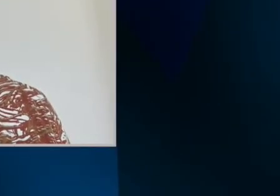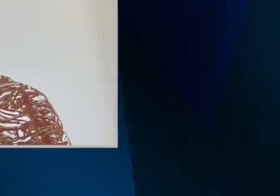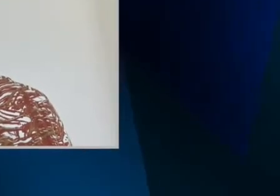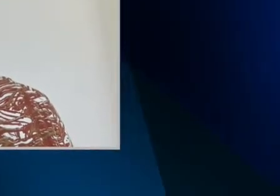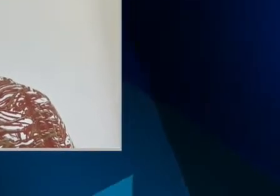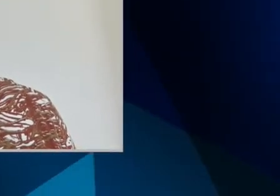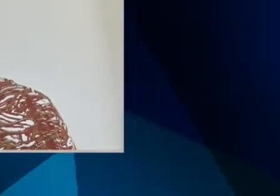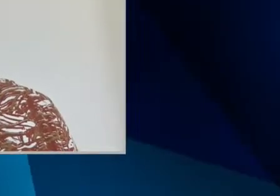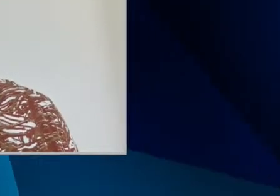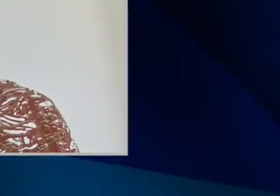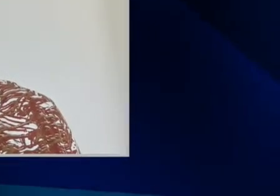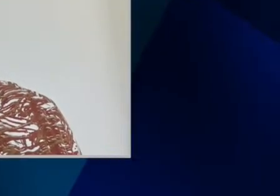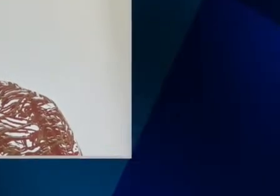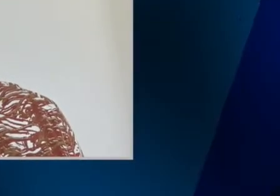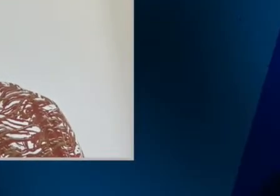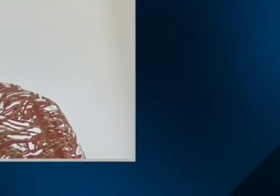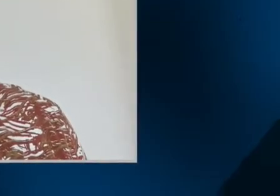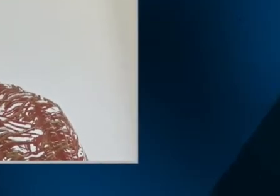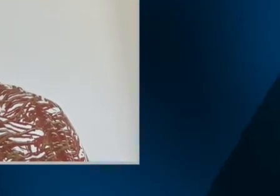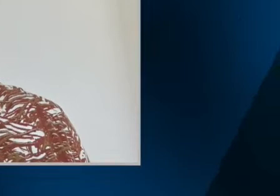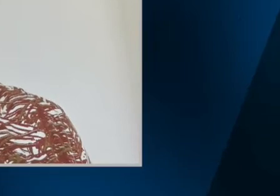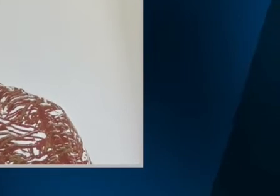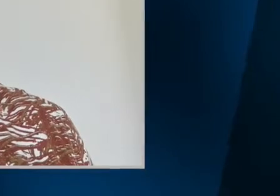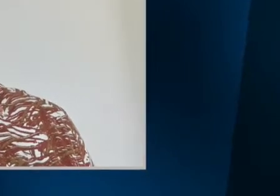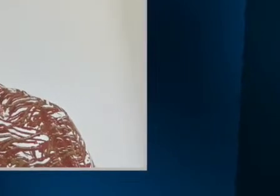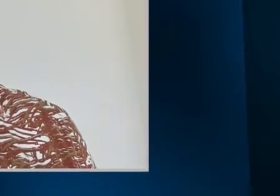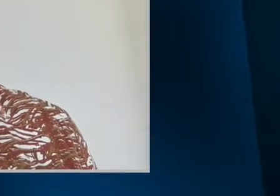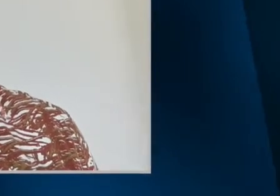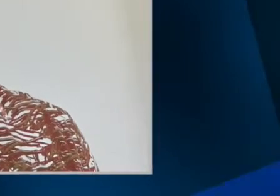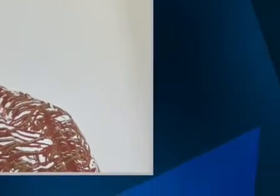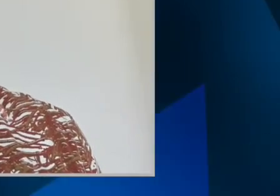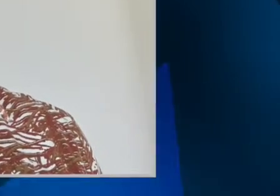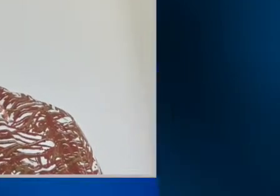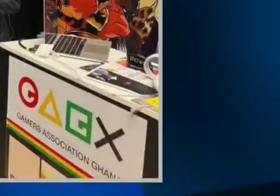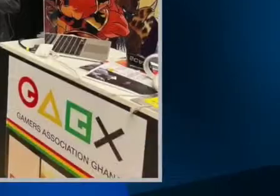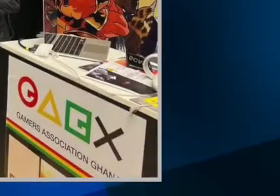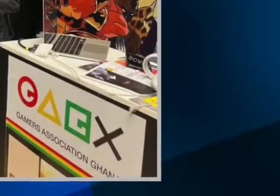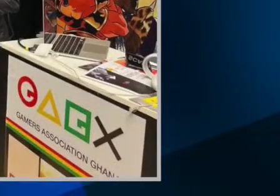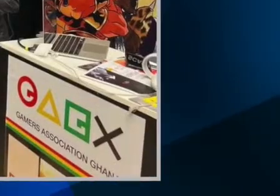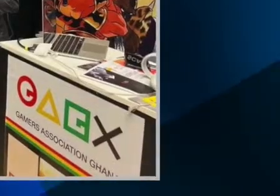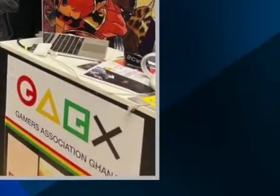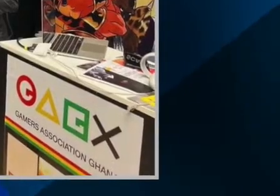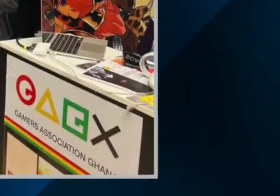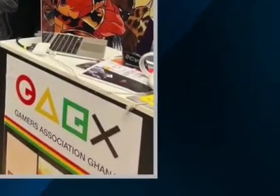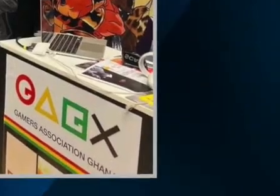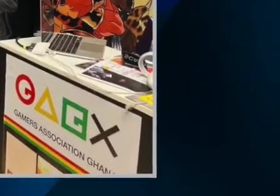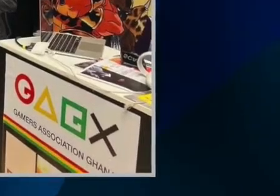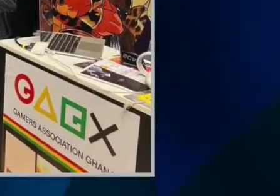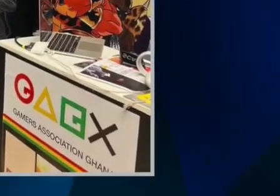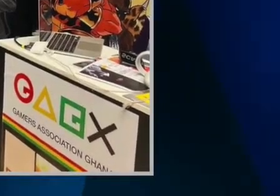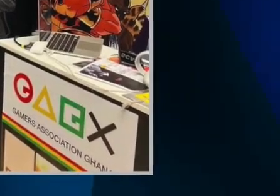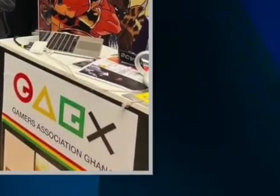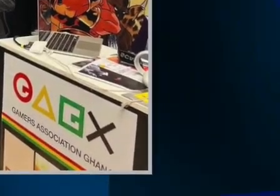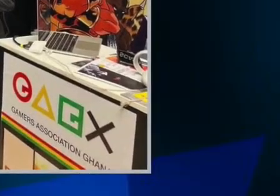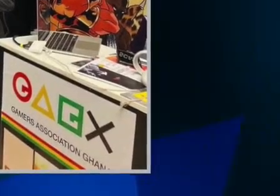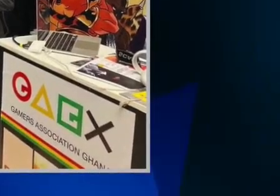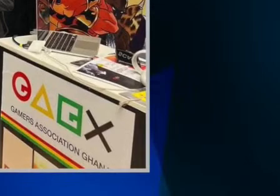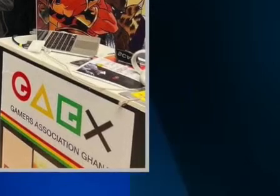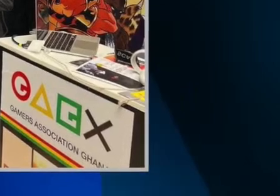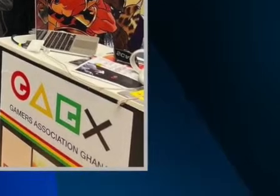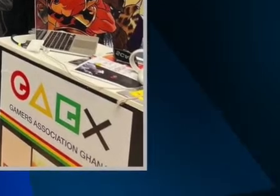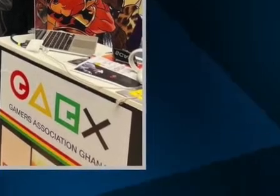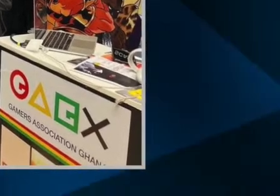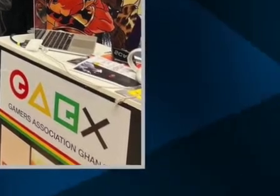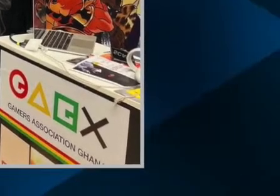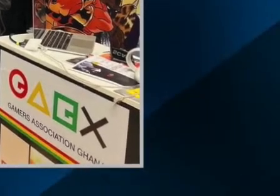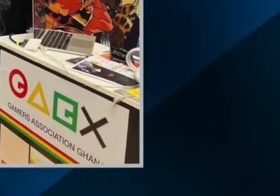FM, GTV, TV3, Live FM, and many more. He is a graduate of the University of Ghana, Legon, and Digital